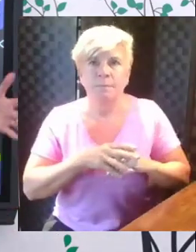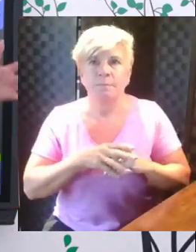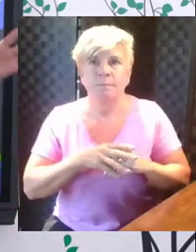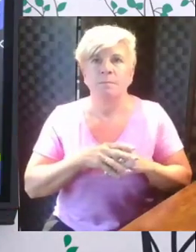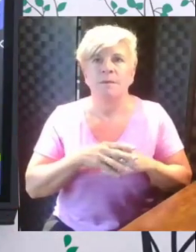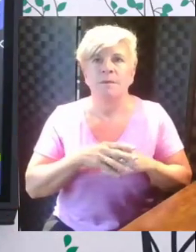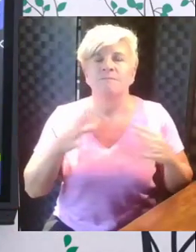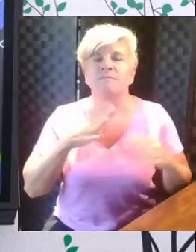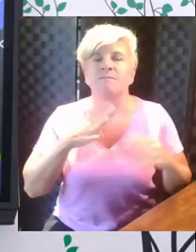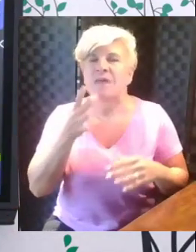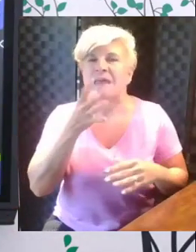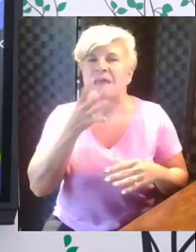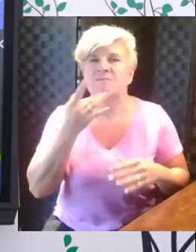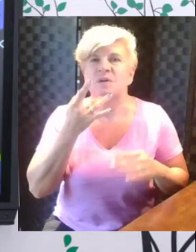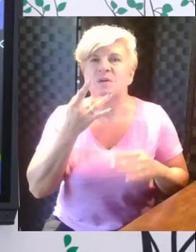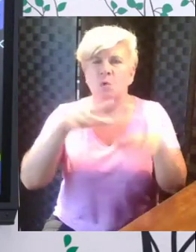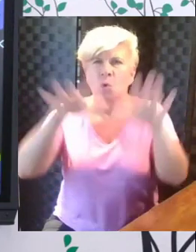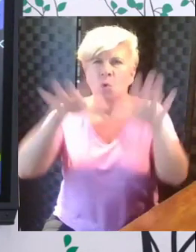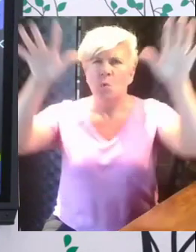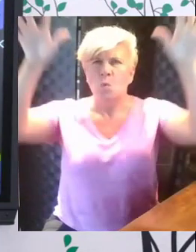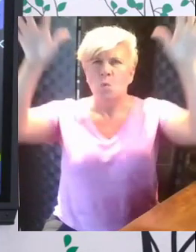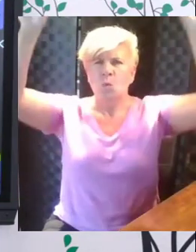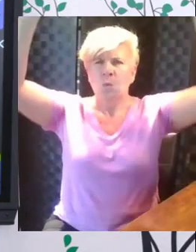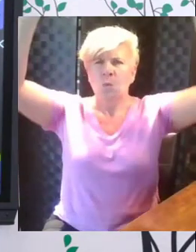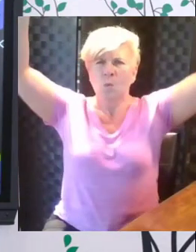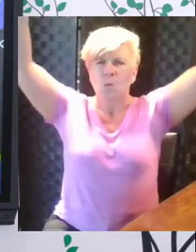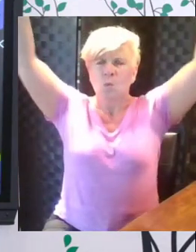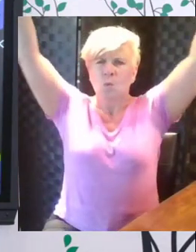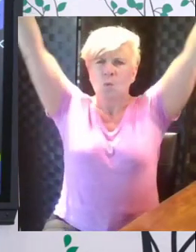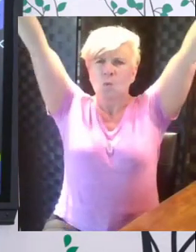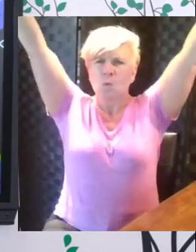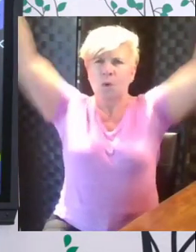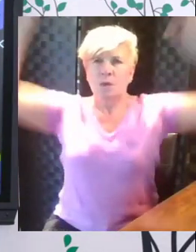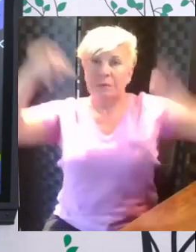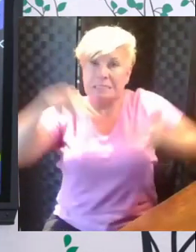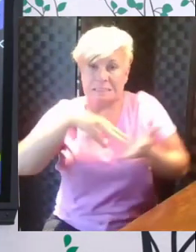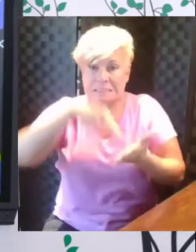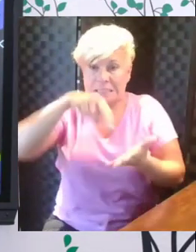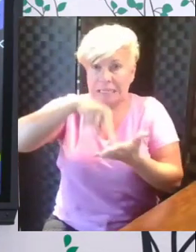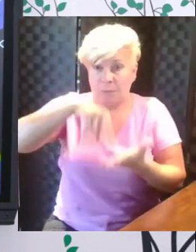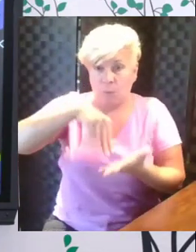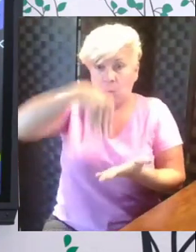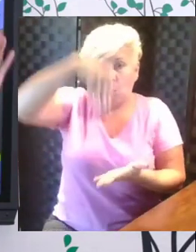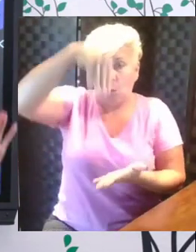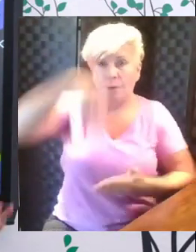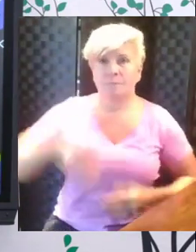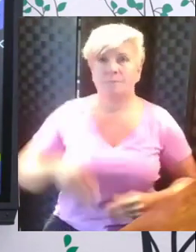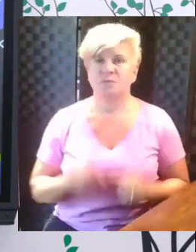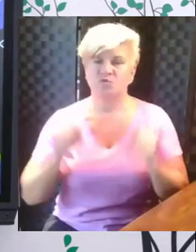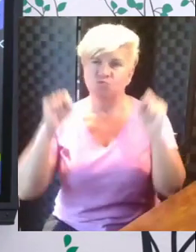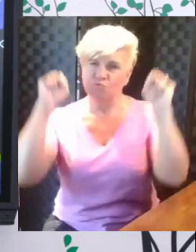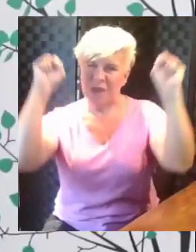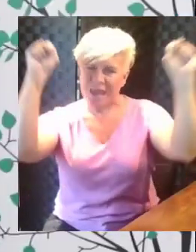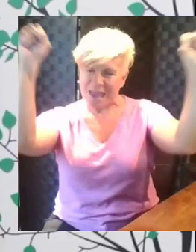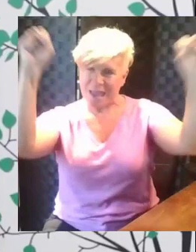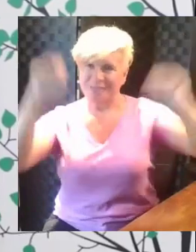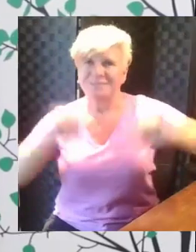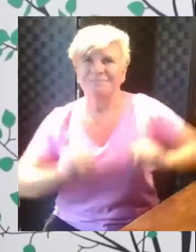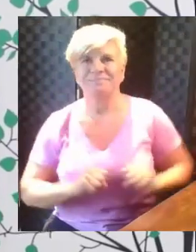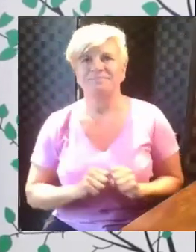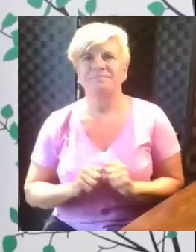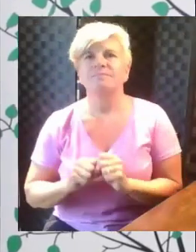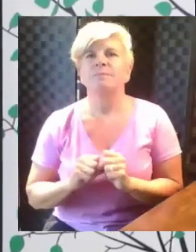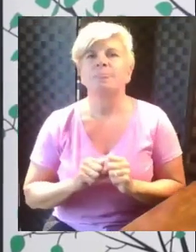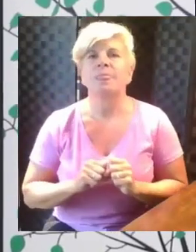my favorite movements because it just feels really good. You can even stand on your tiptoes if you want to stretch your arms way up.